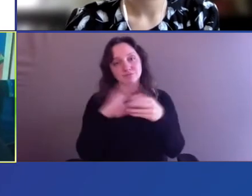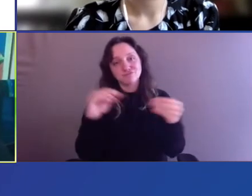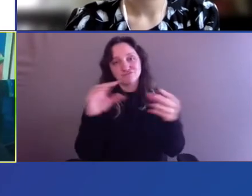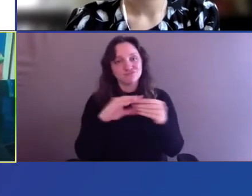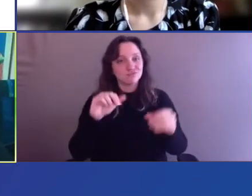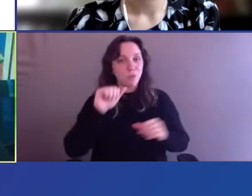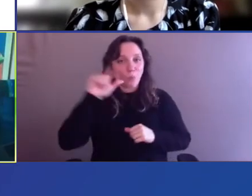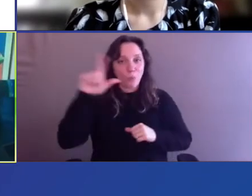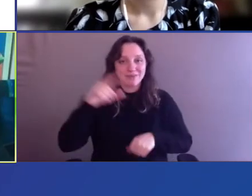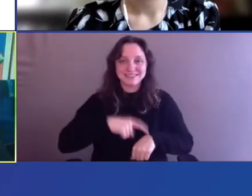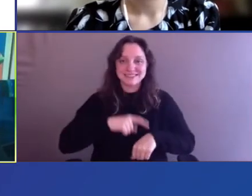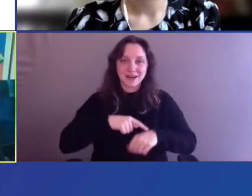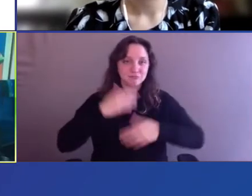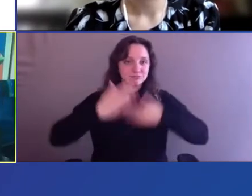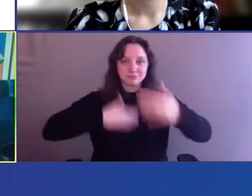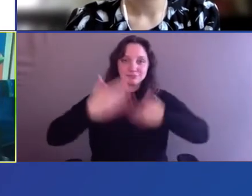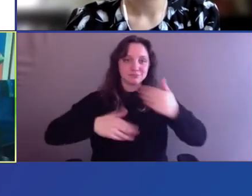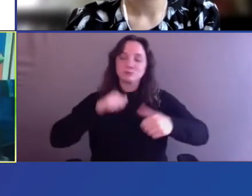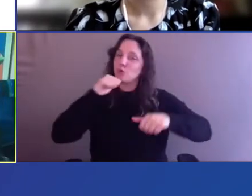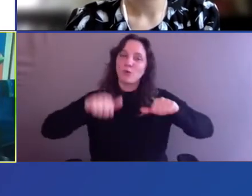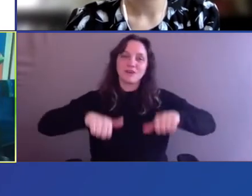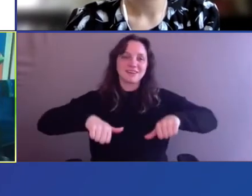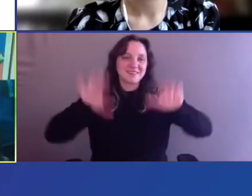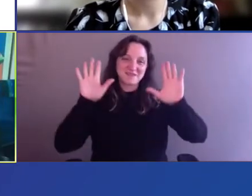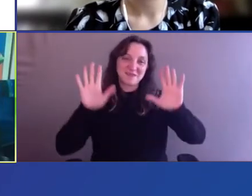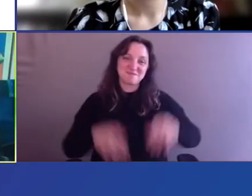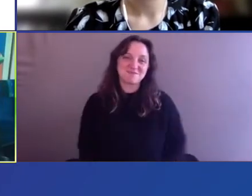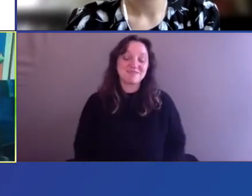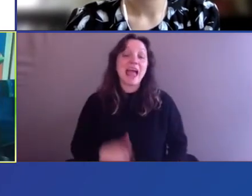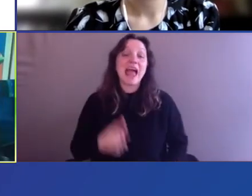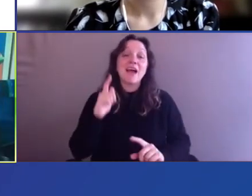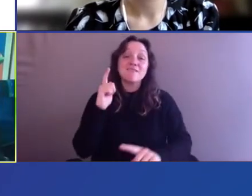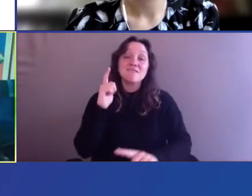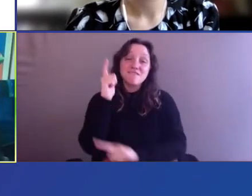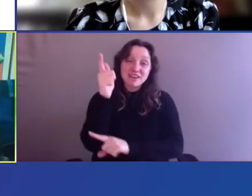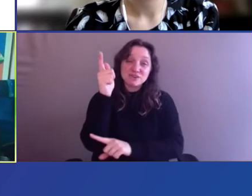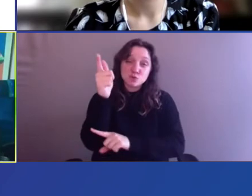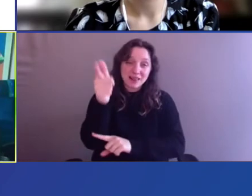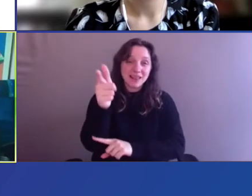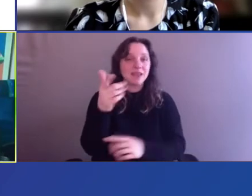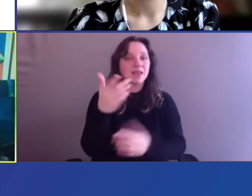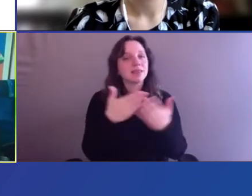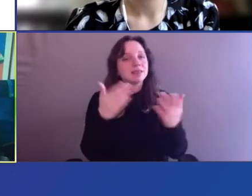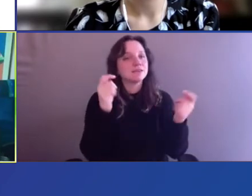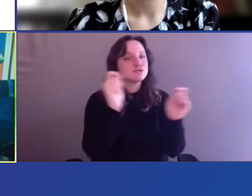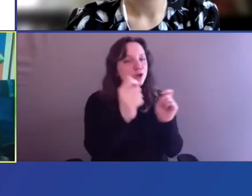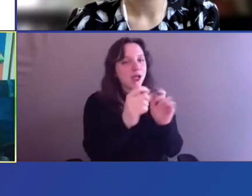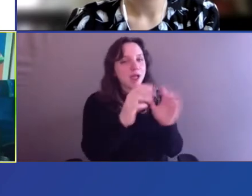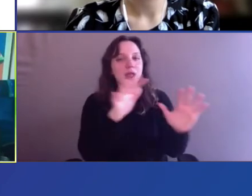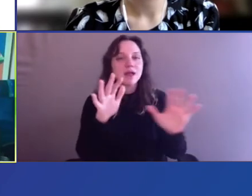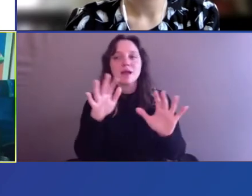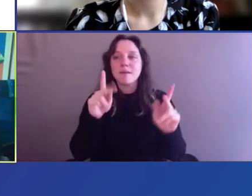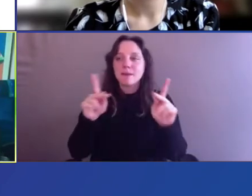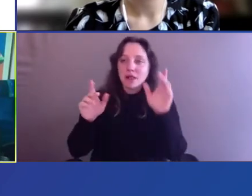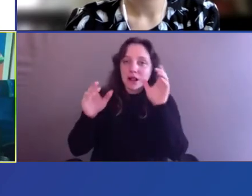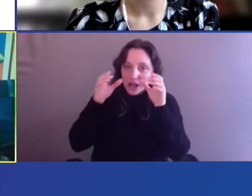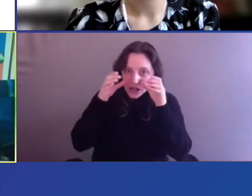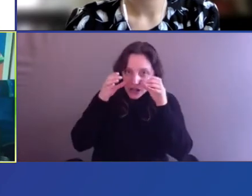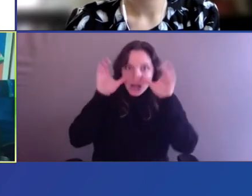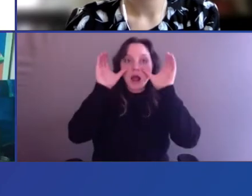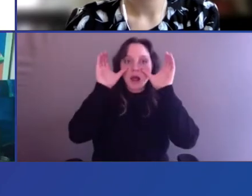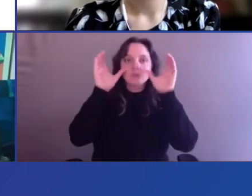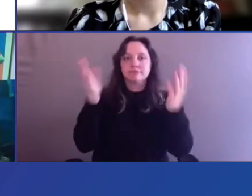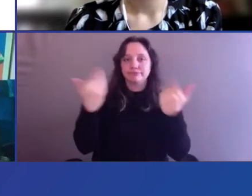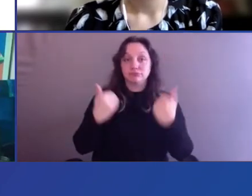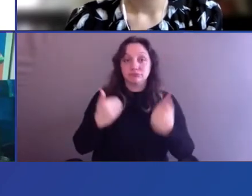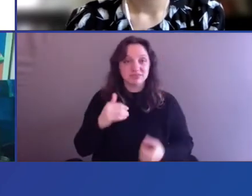talking about it. So, and then over time, some things change and a little more like that. So if that's helpful to people.